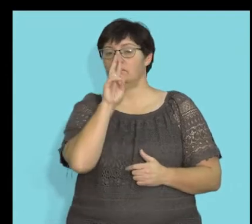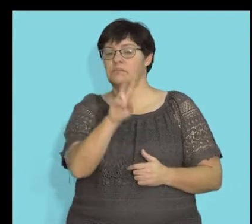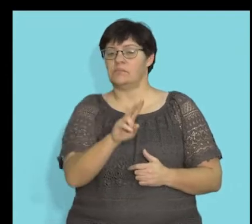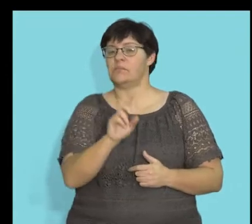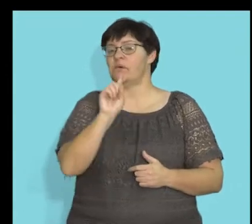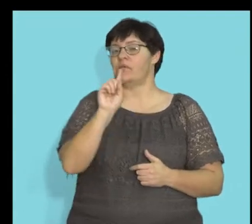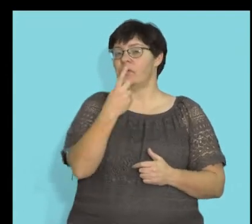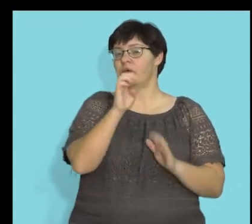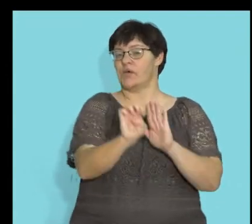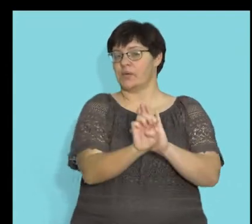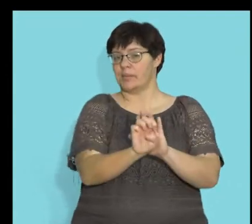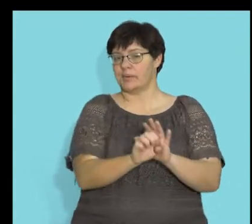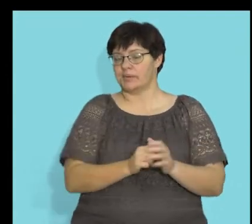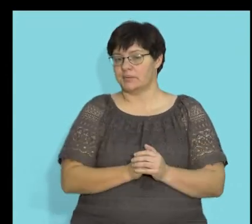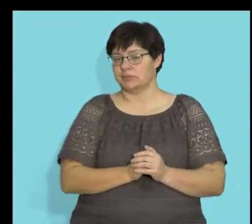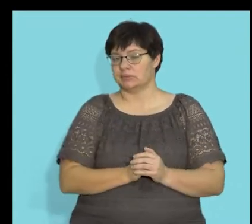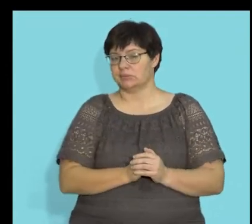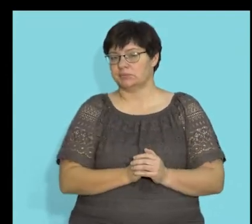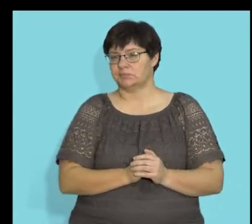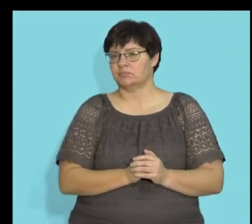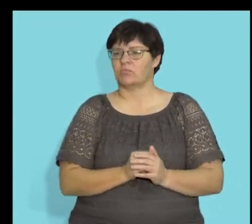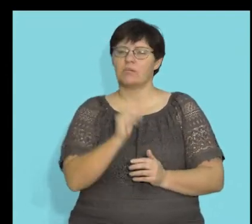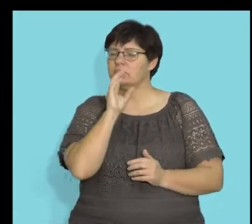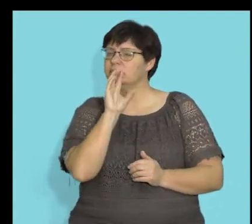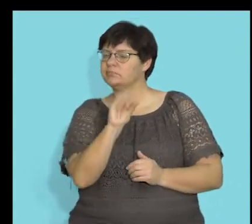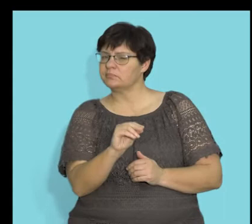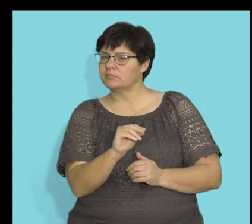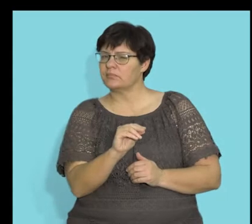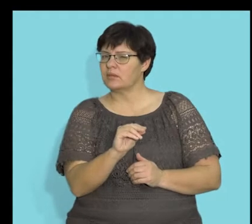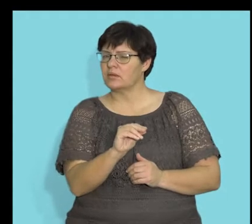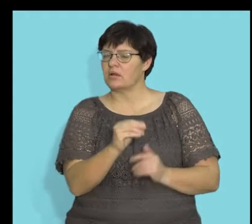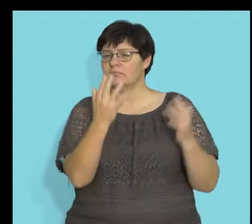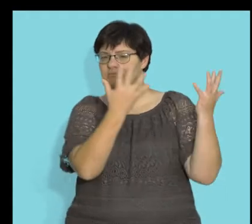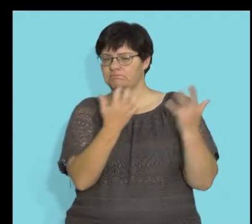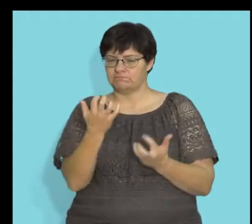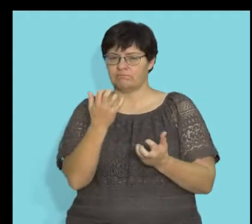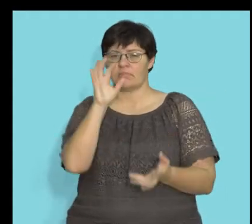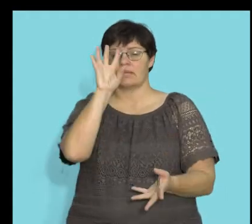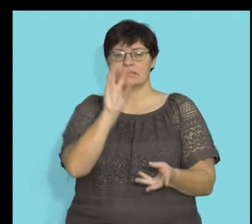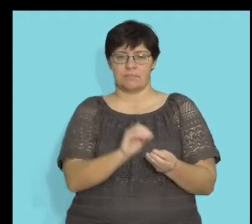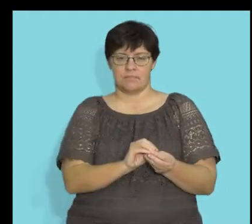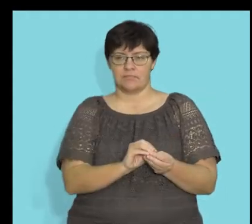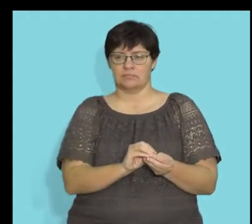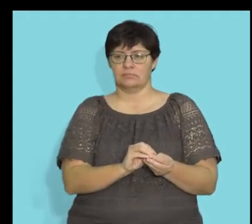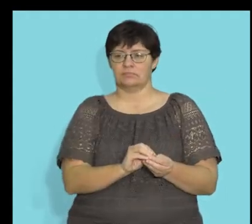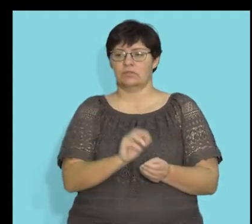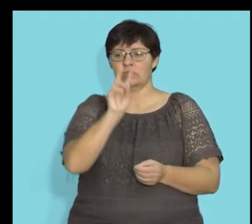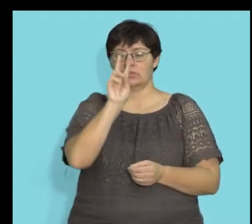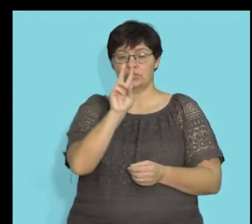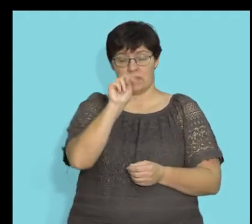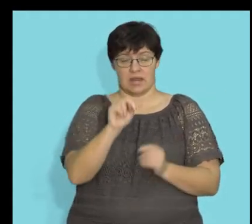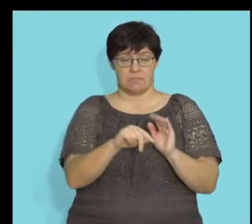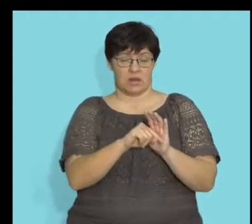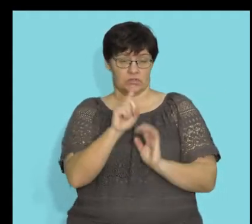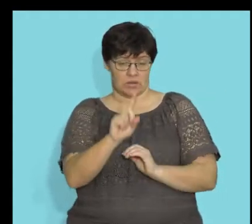So let's look at this first example. I've been asked to calculate the sum of 2n